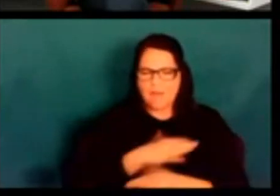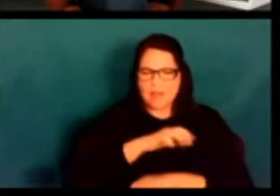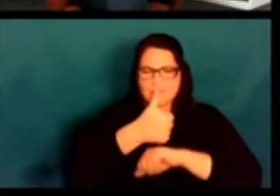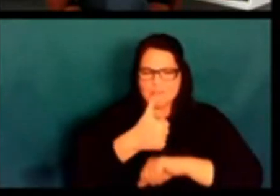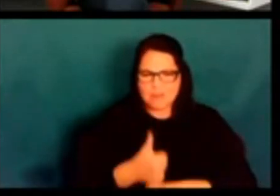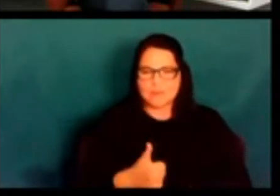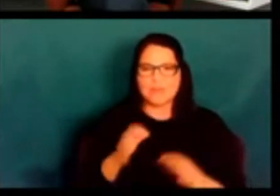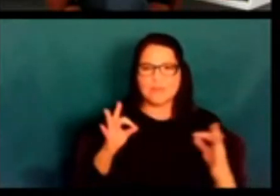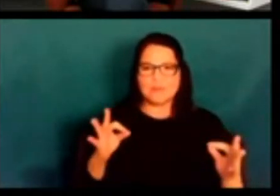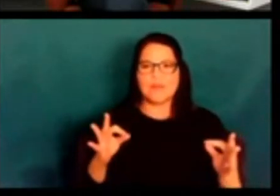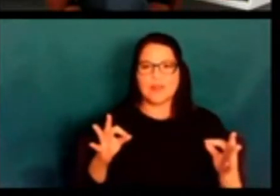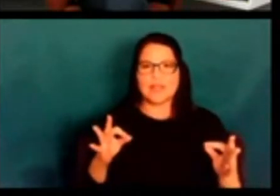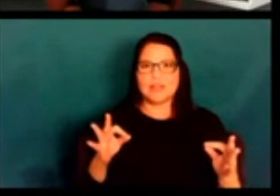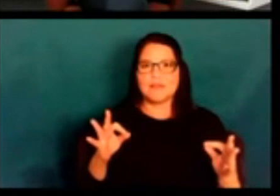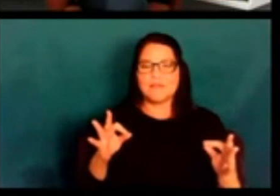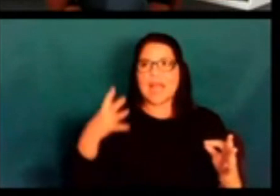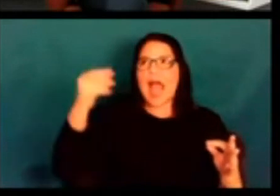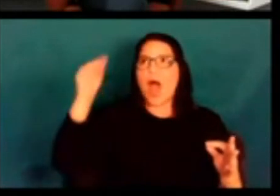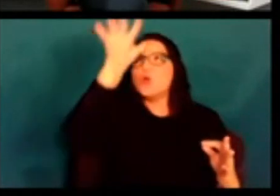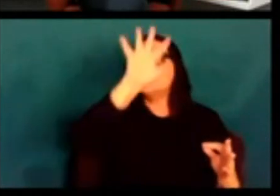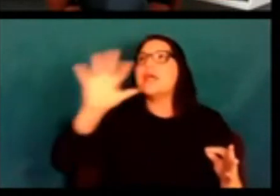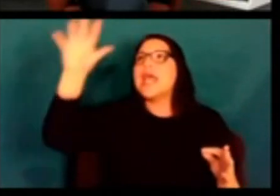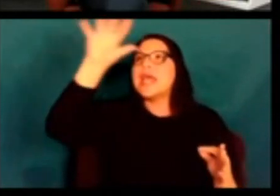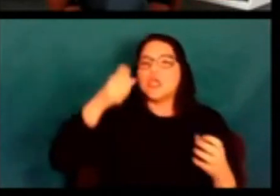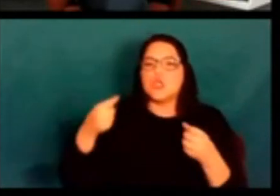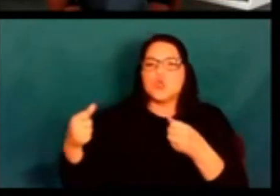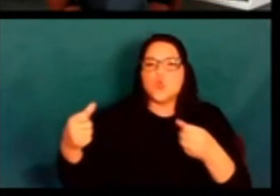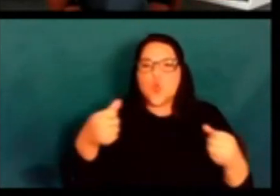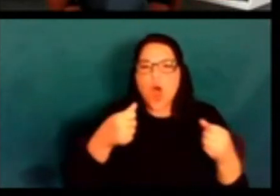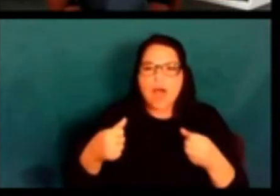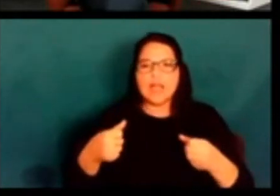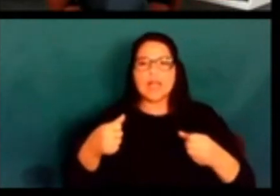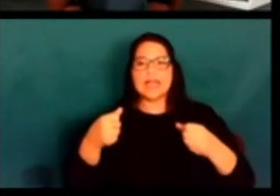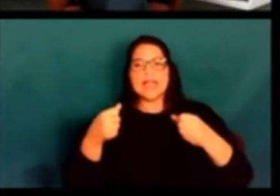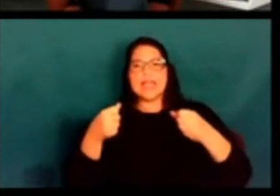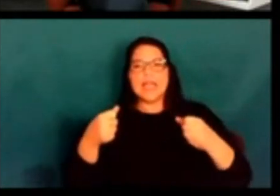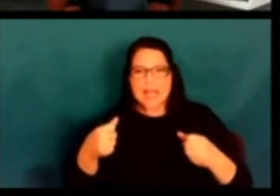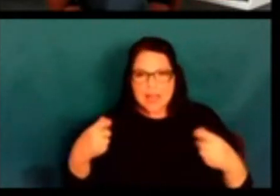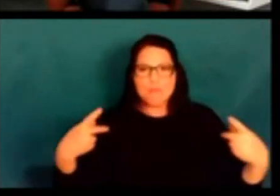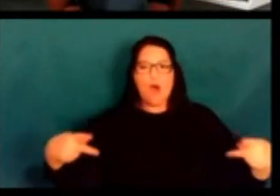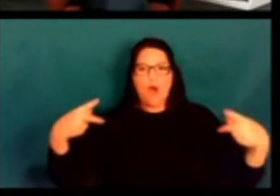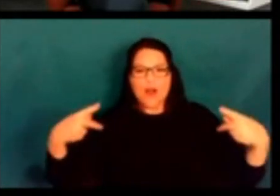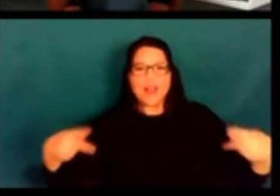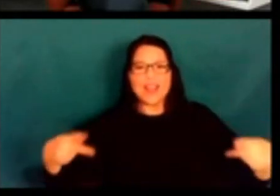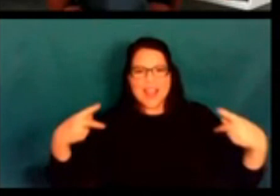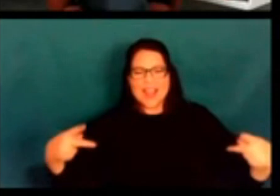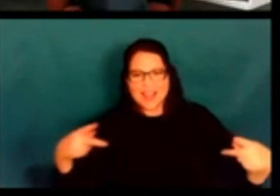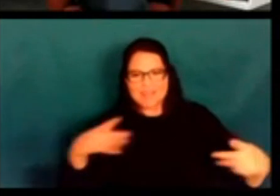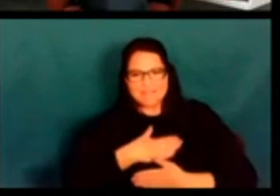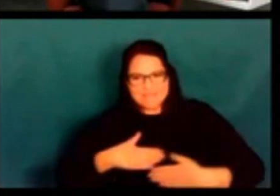us being in outer space, driving like we driving the Cadillac, leaning and partying on it, you know, having